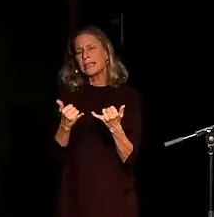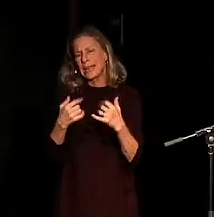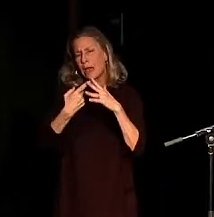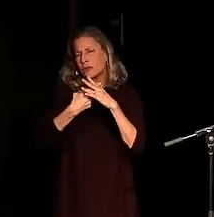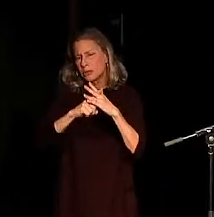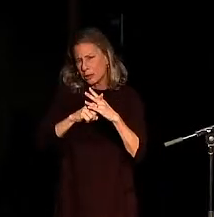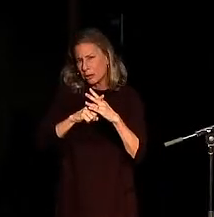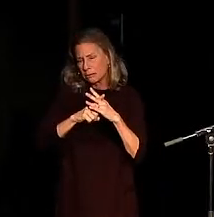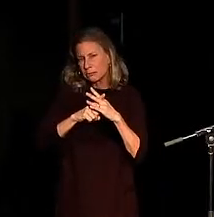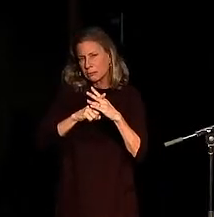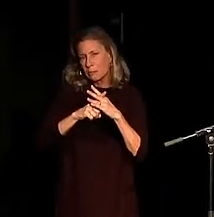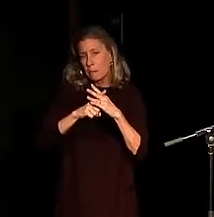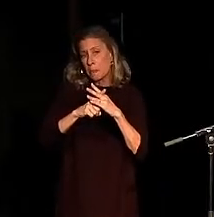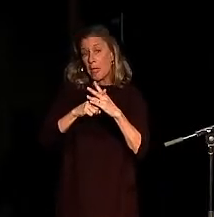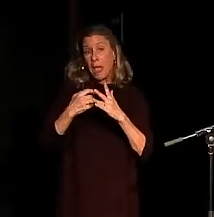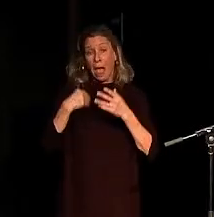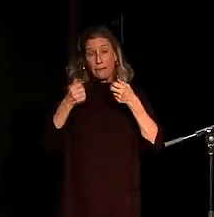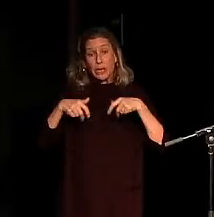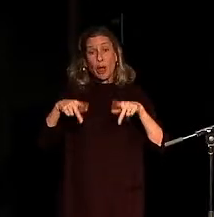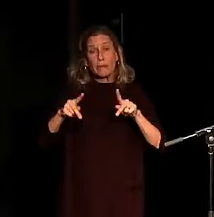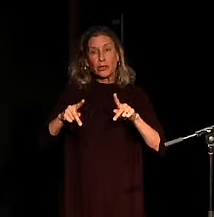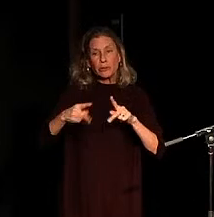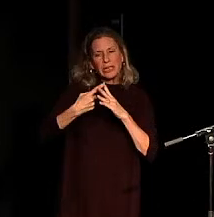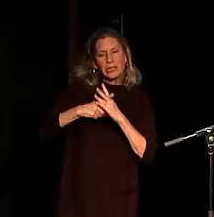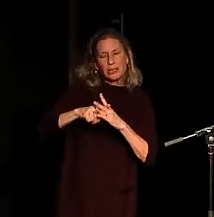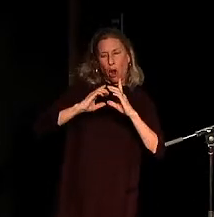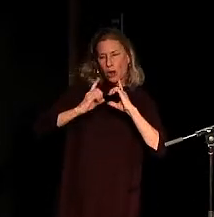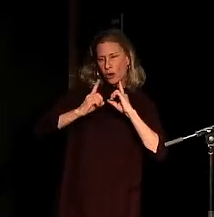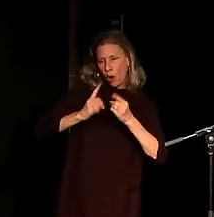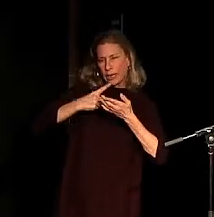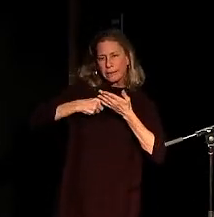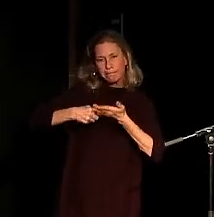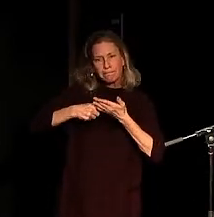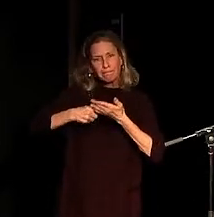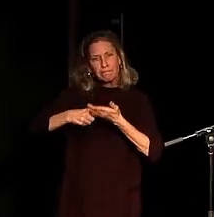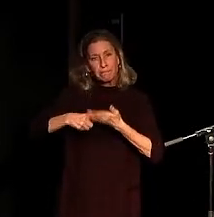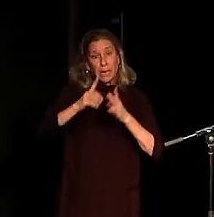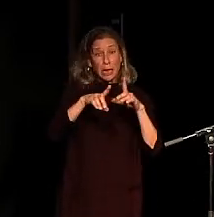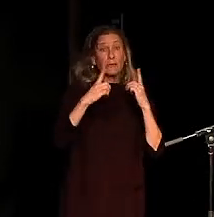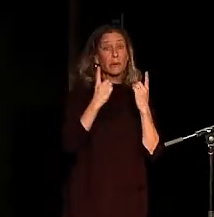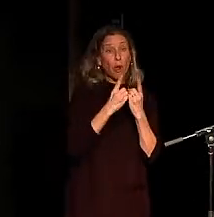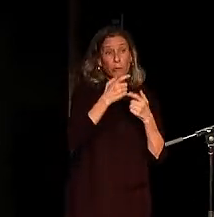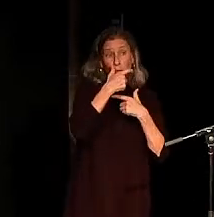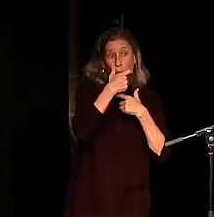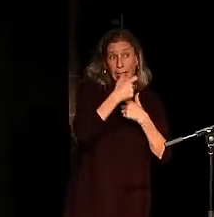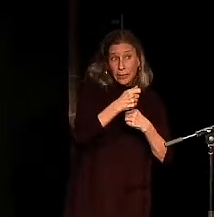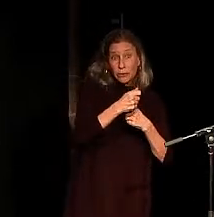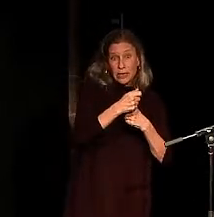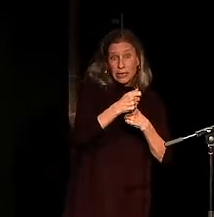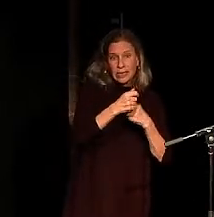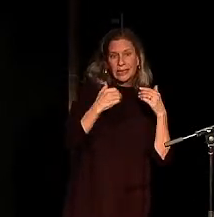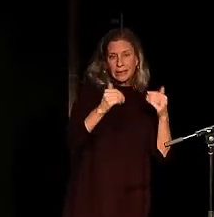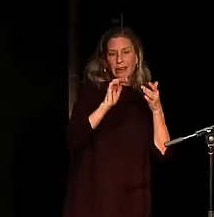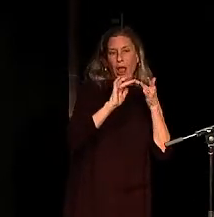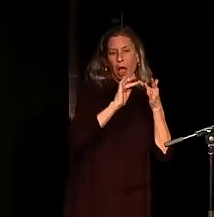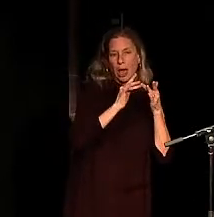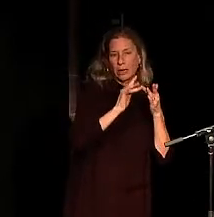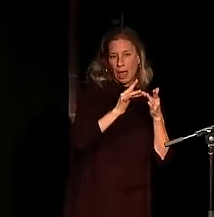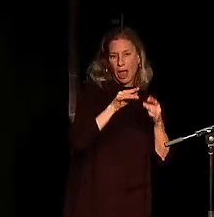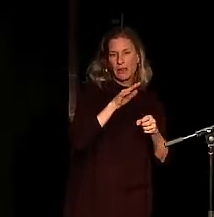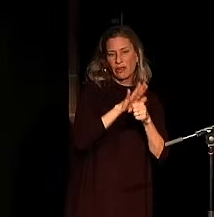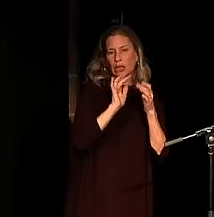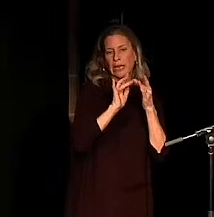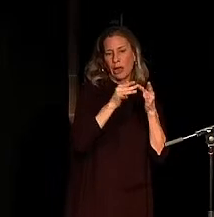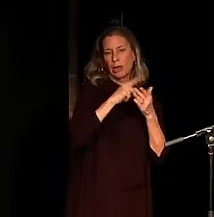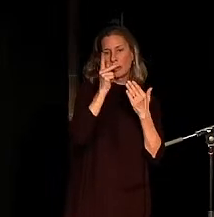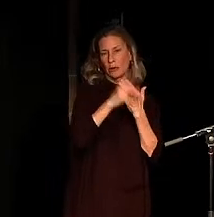there's an opportunity to have a conversation about when there are departments who are interested in going that route with a fully